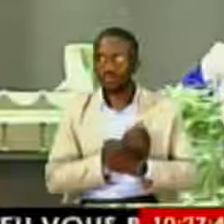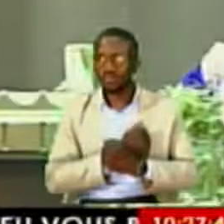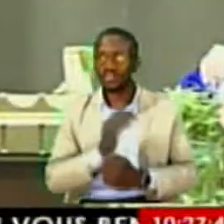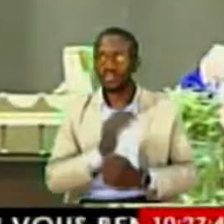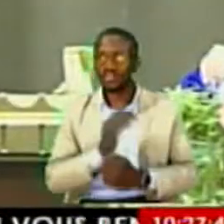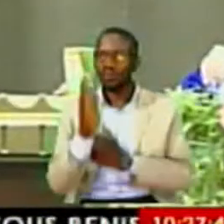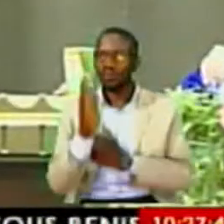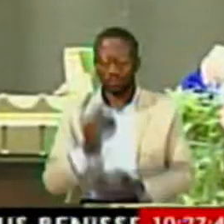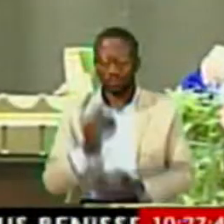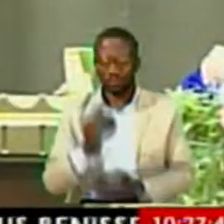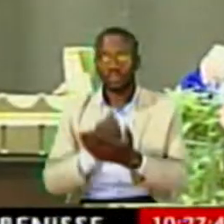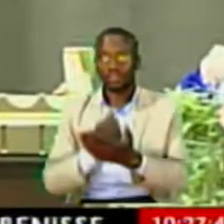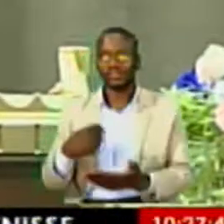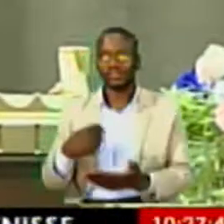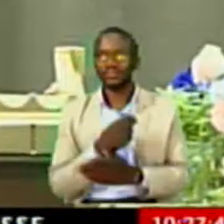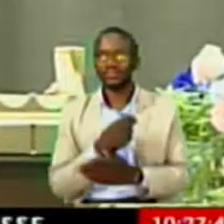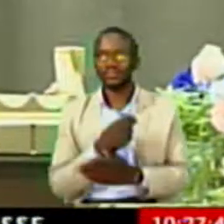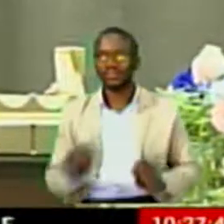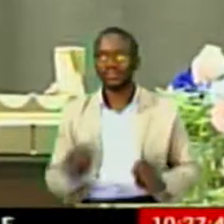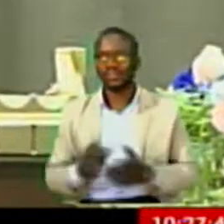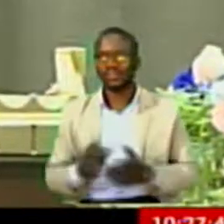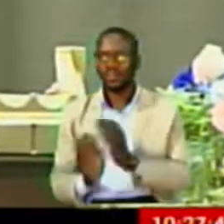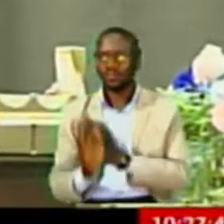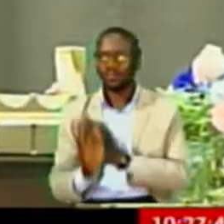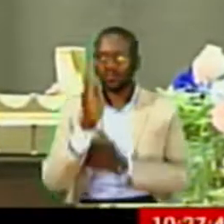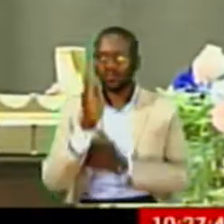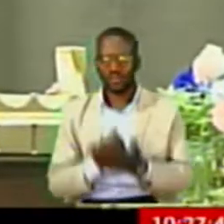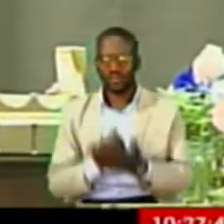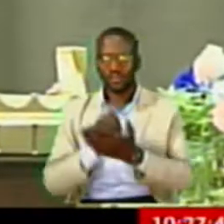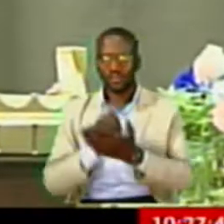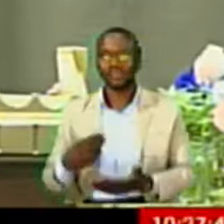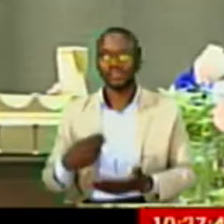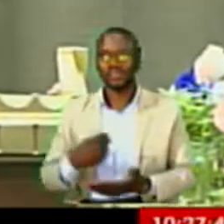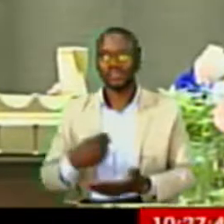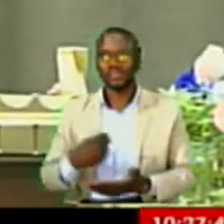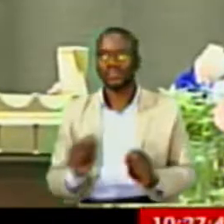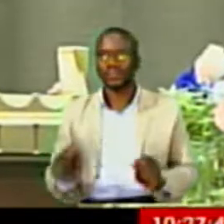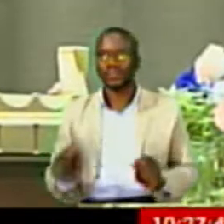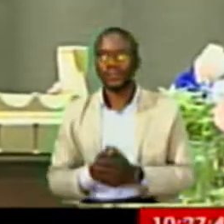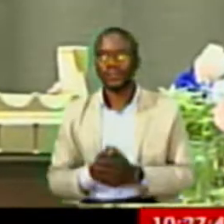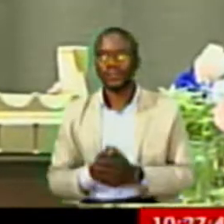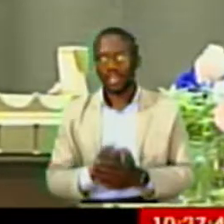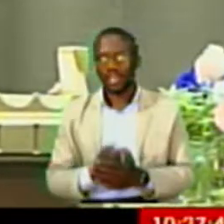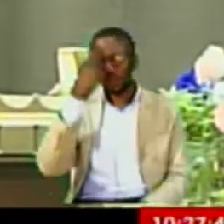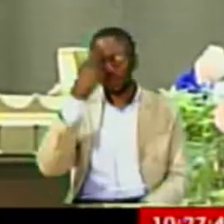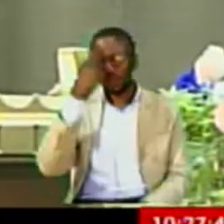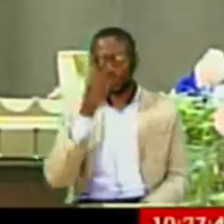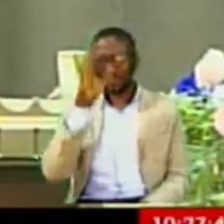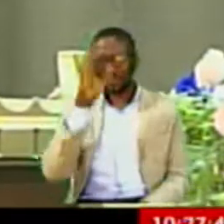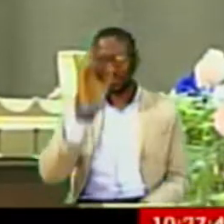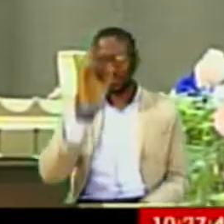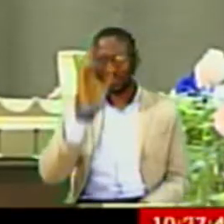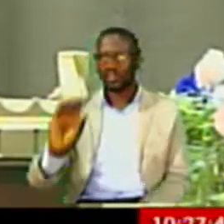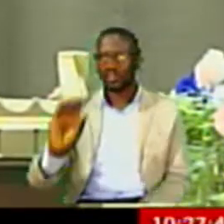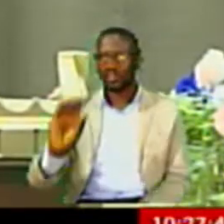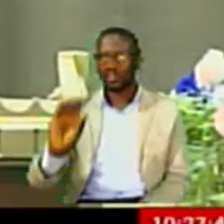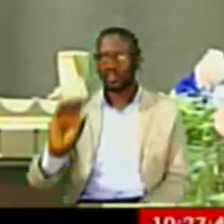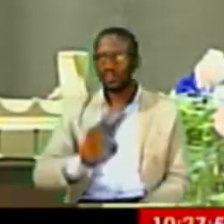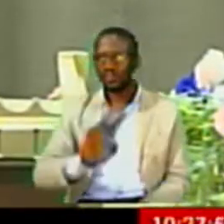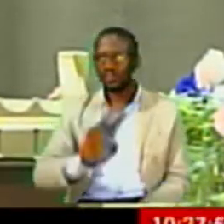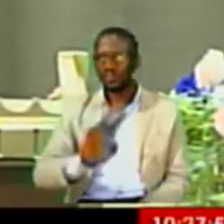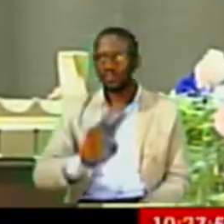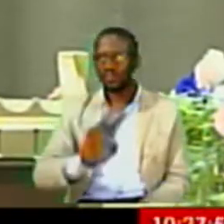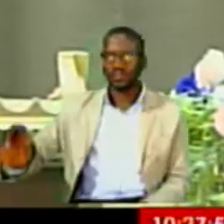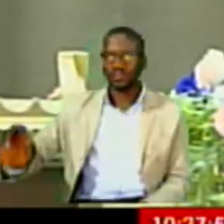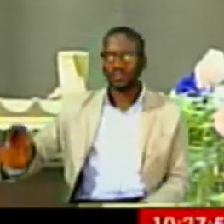en aide. May God help us. Que Dieu nous vienne en aide. May God help us. Romains 8, Romans 8, à partir du verset 26, verse 26.